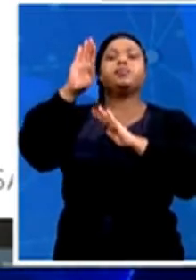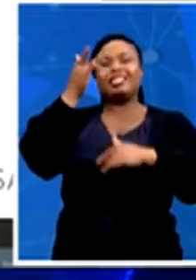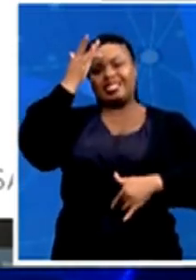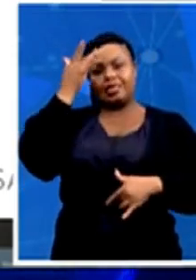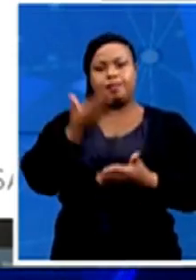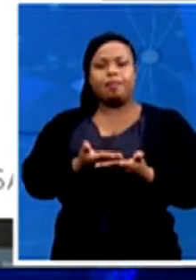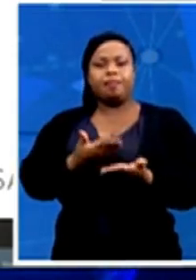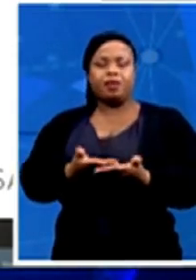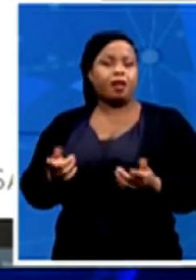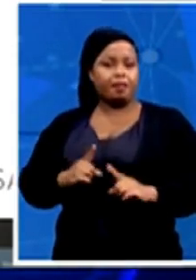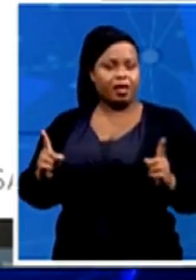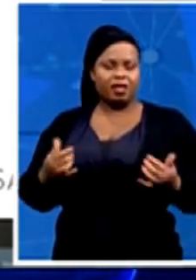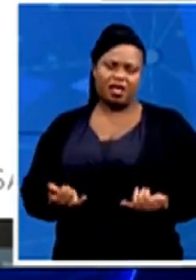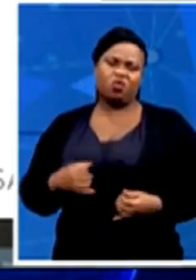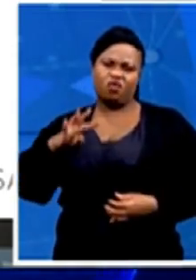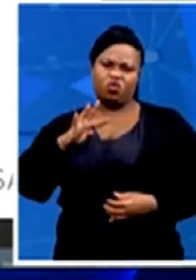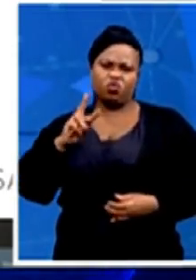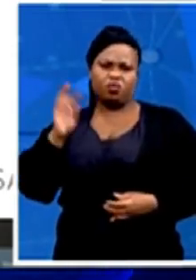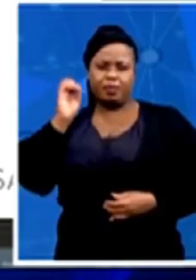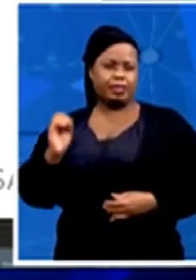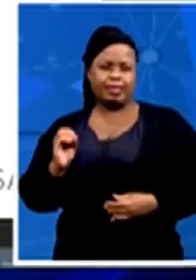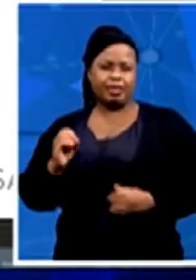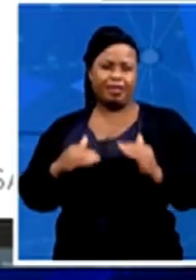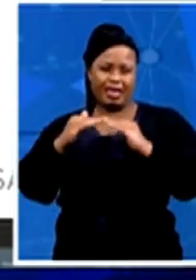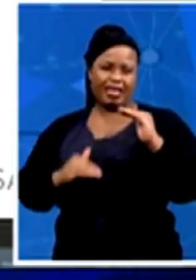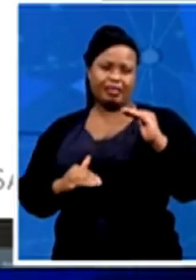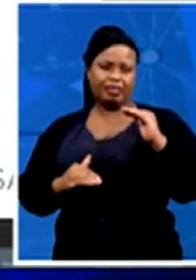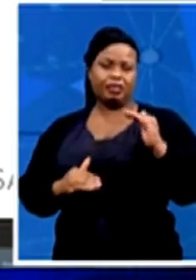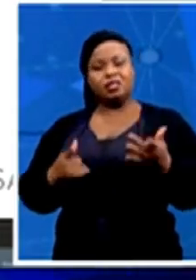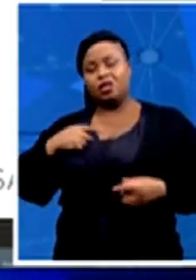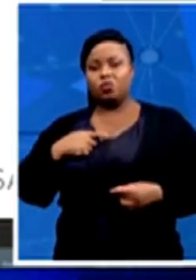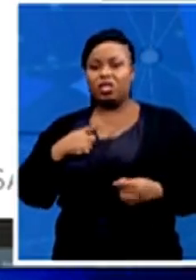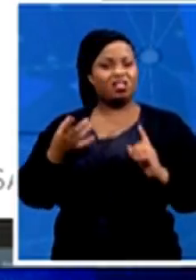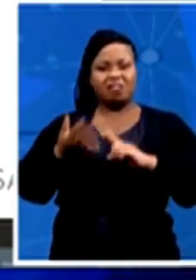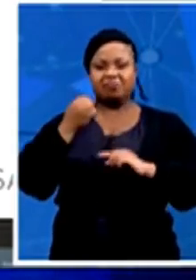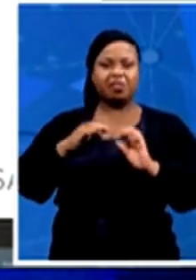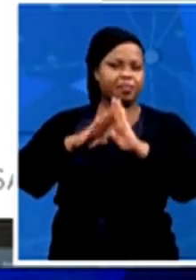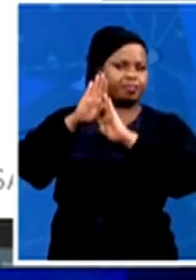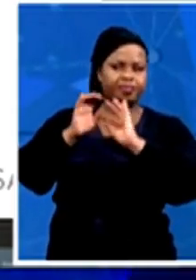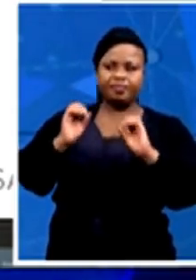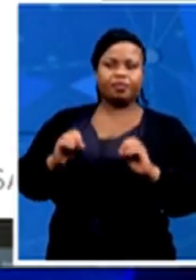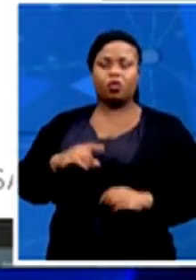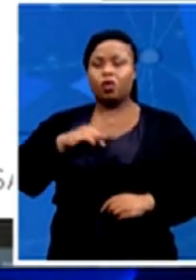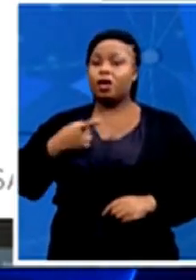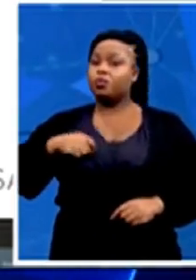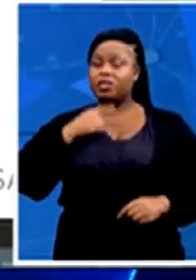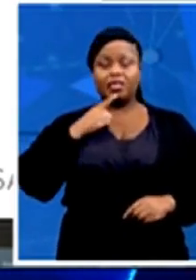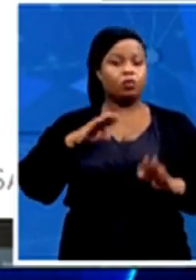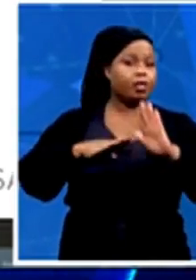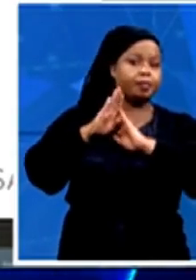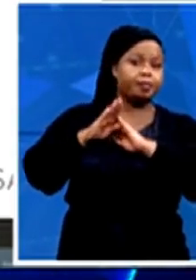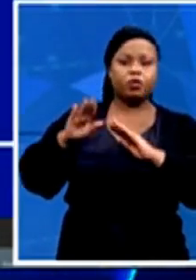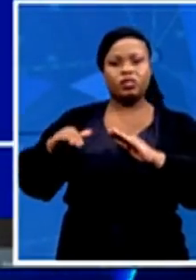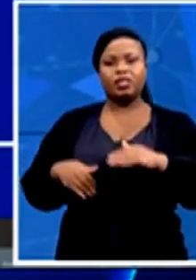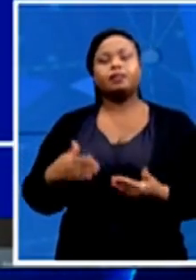42% chance, so there's a less than 50% chance that we've peaked already. So that's why we're saying we have not peaked yet. We're likely to peak in the next 7 to